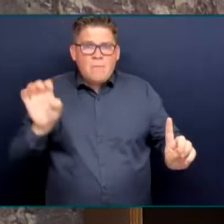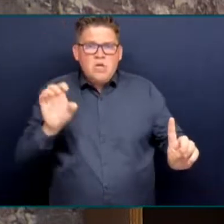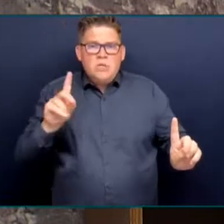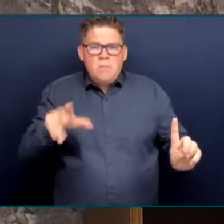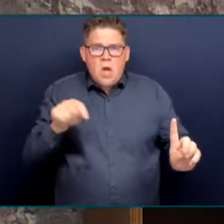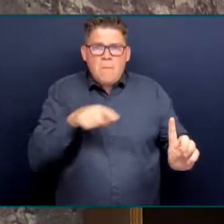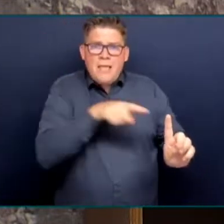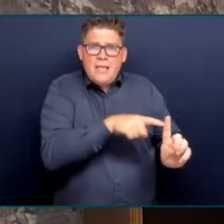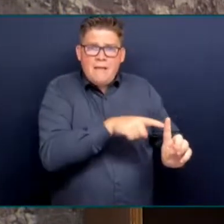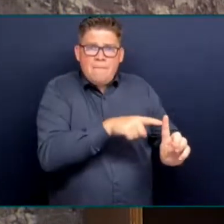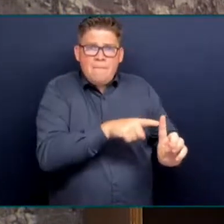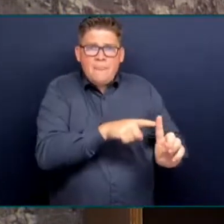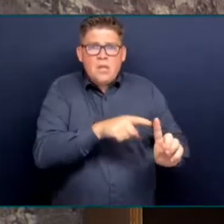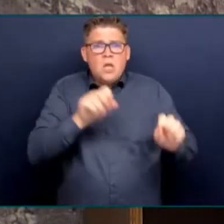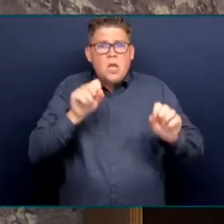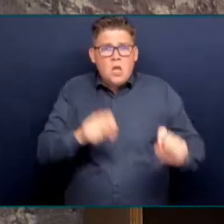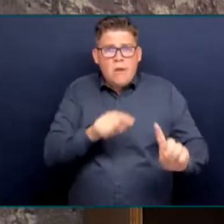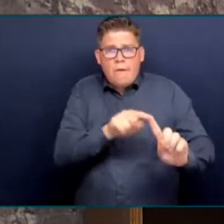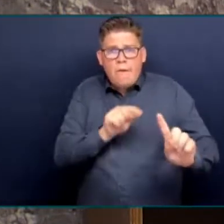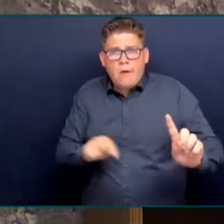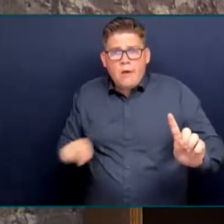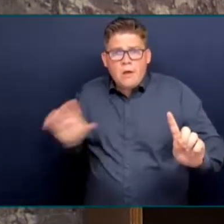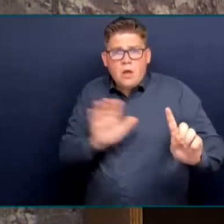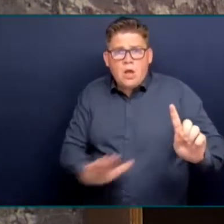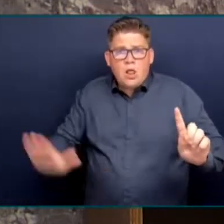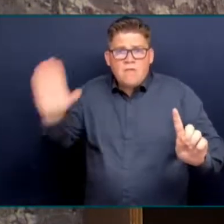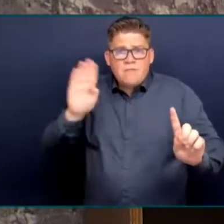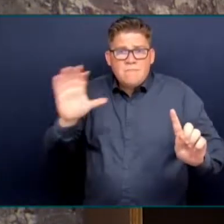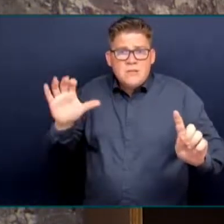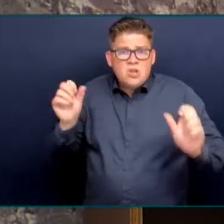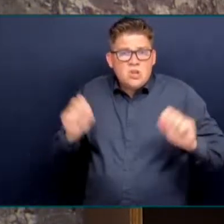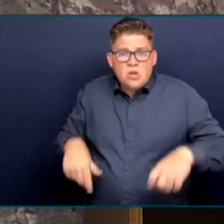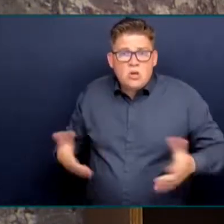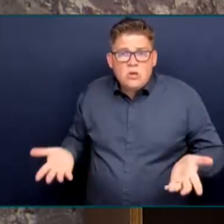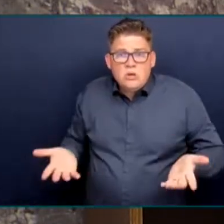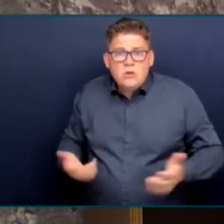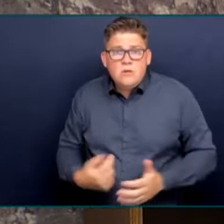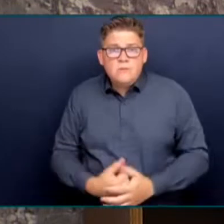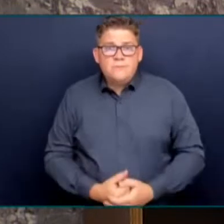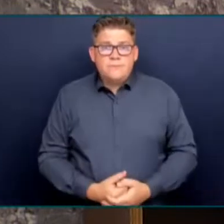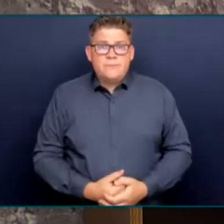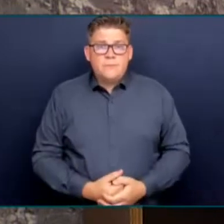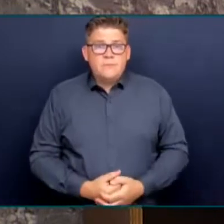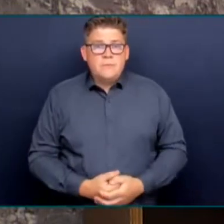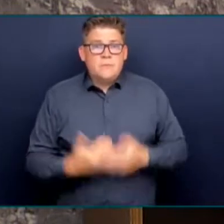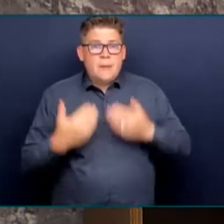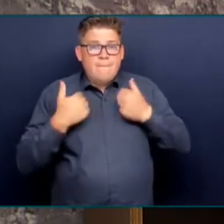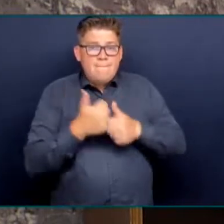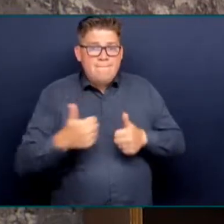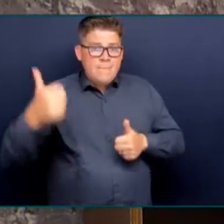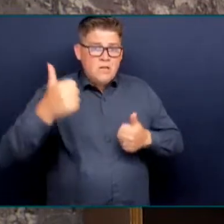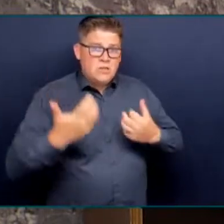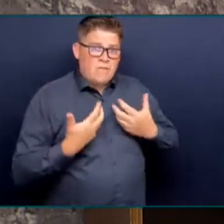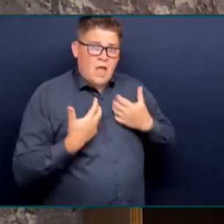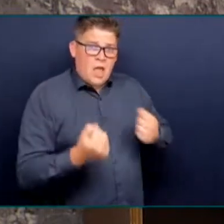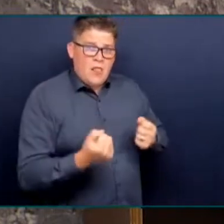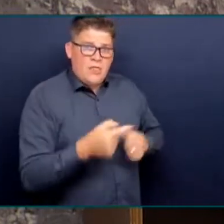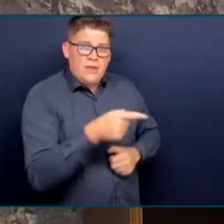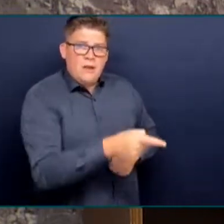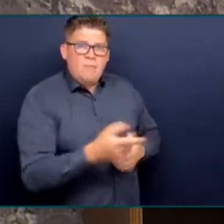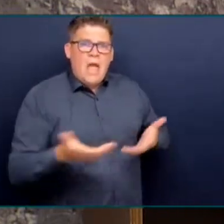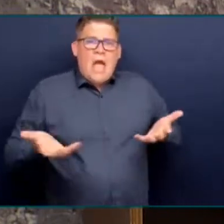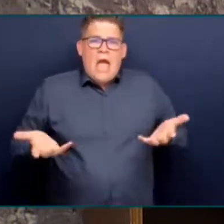point." And what was the Minister of Health's reaction? The minister downplayed what happened, claiming that the woman